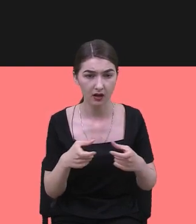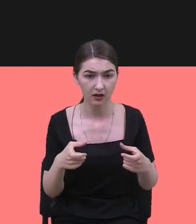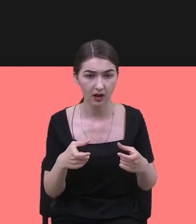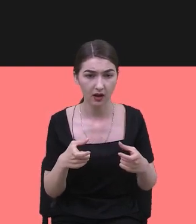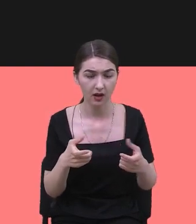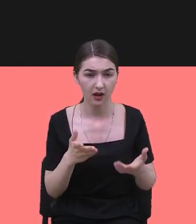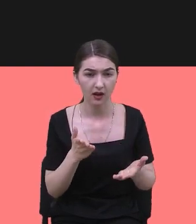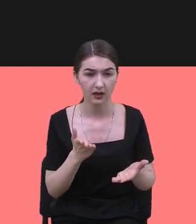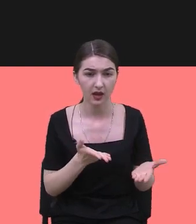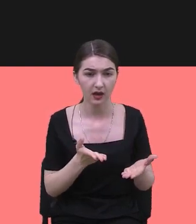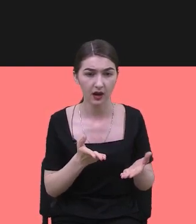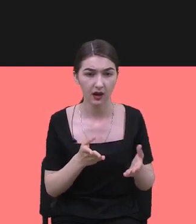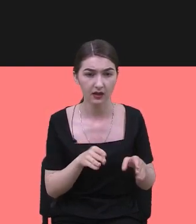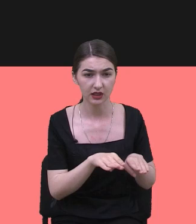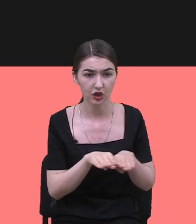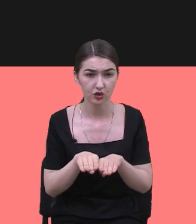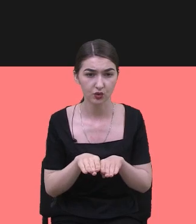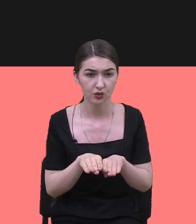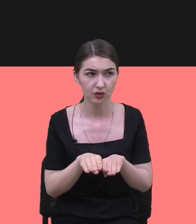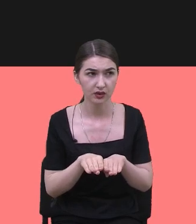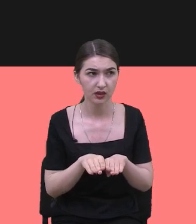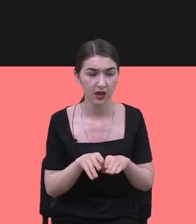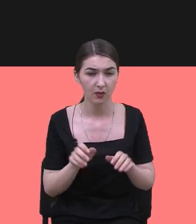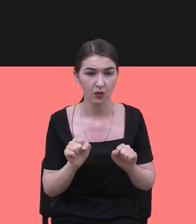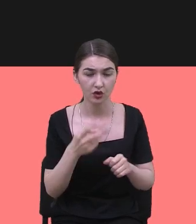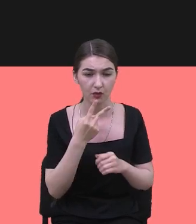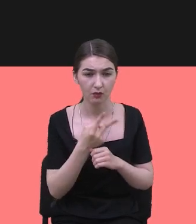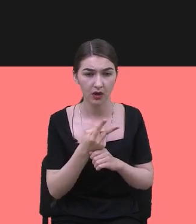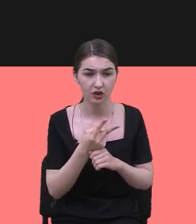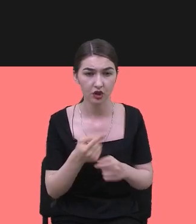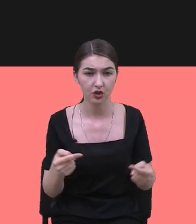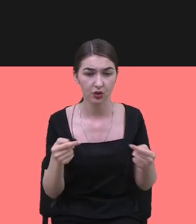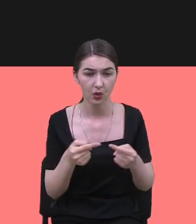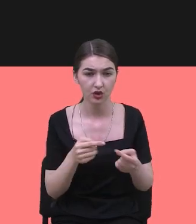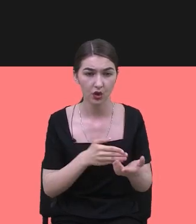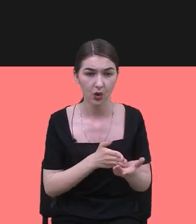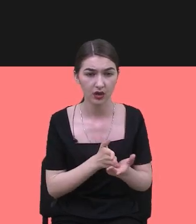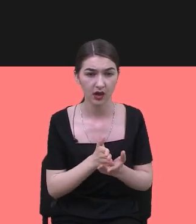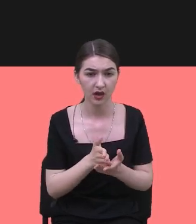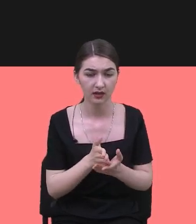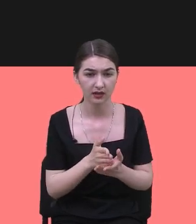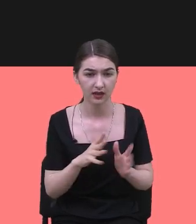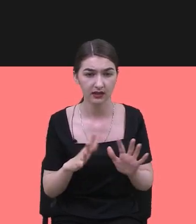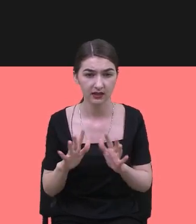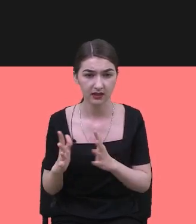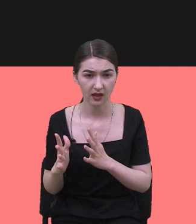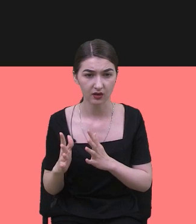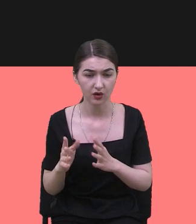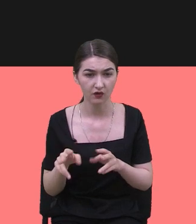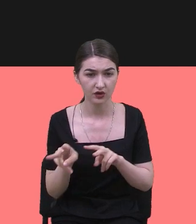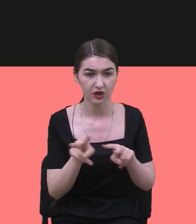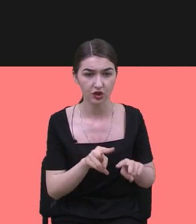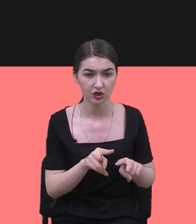doing through the web application and also the browser